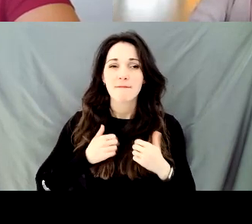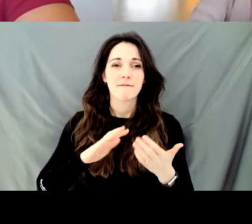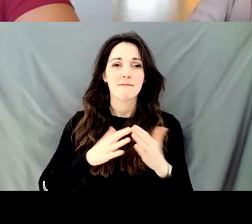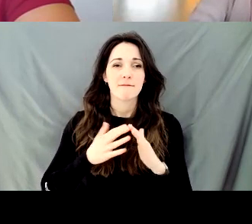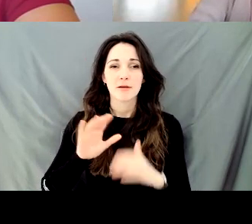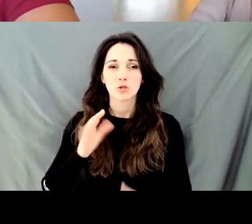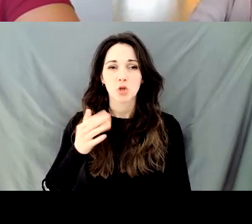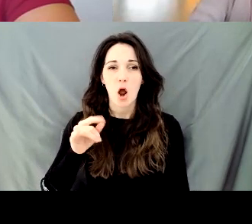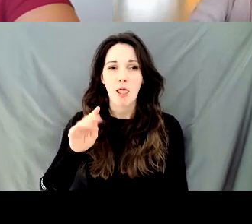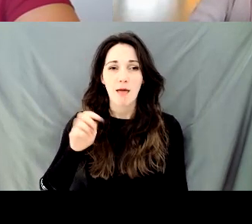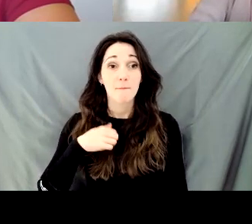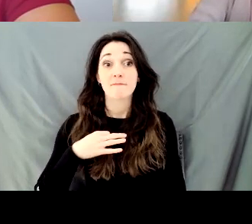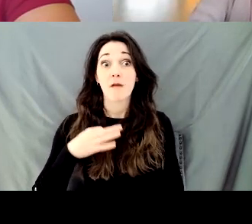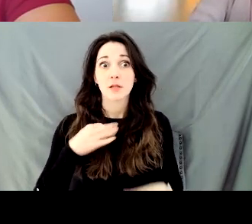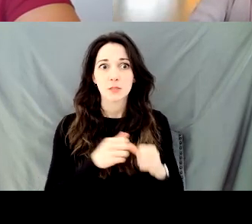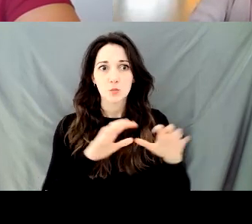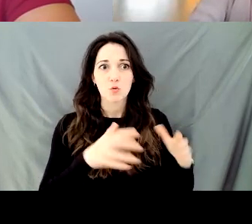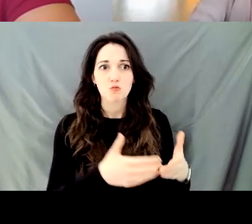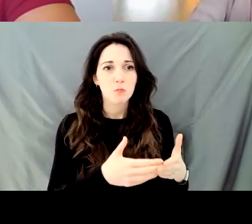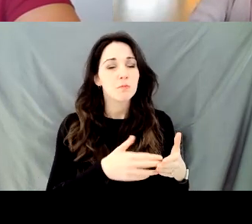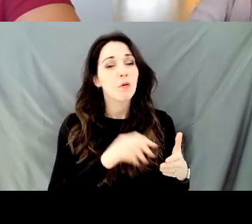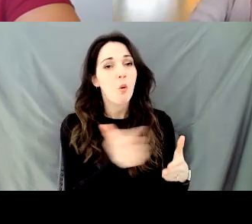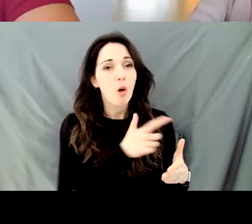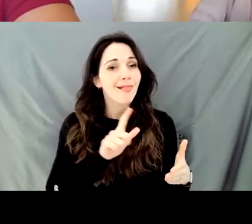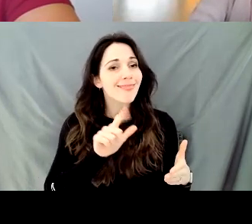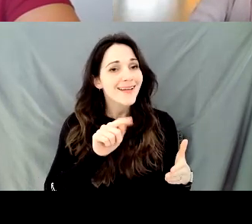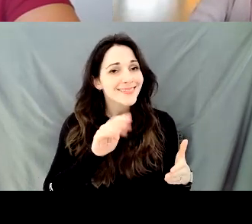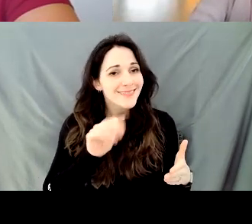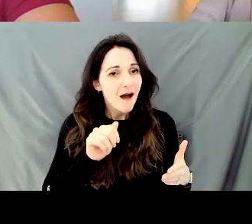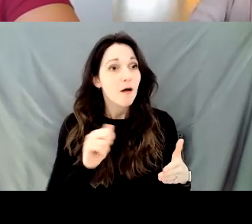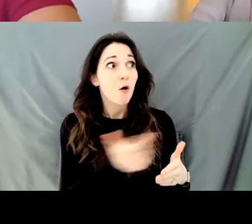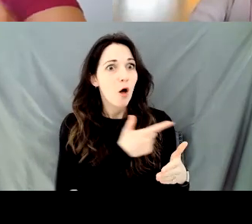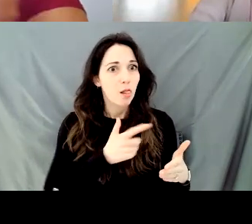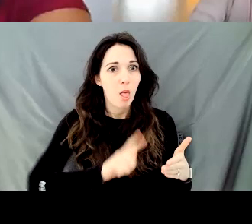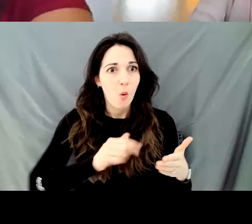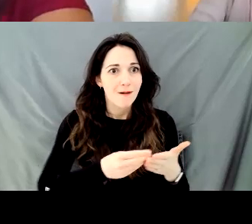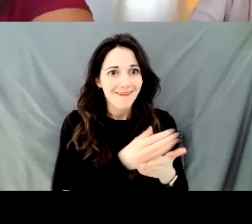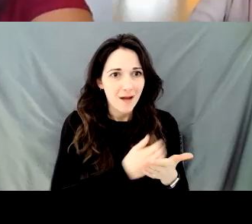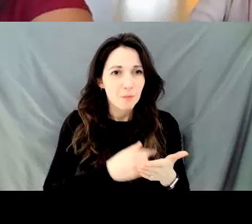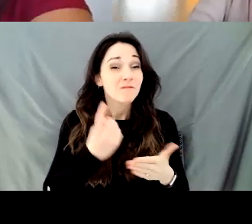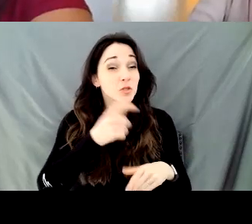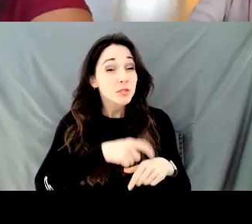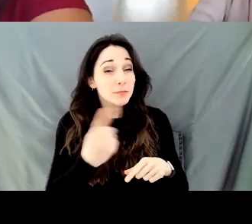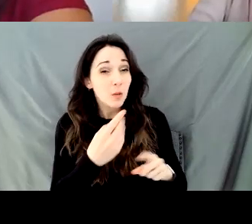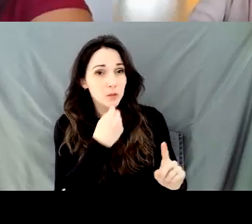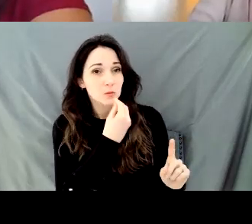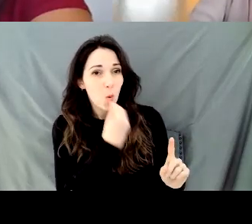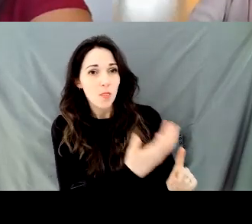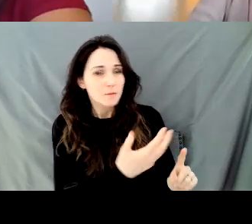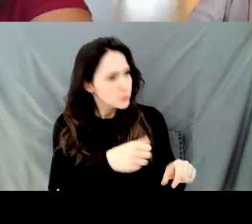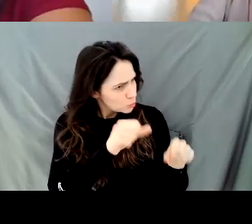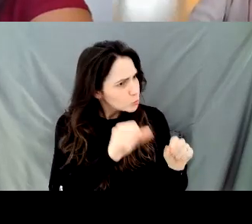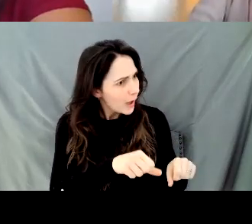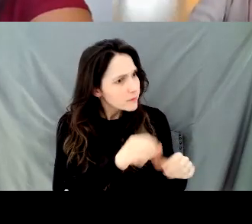lower income. And I remember the first time that they even were told that college is an option for them. A lot of them just